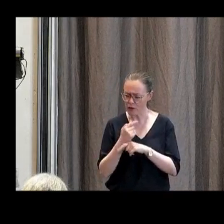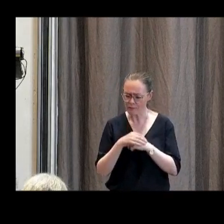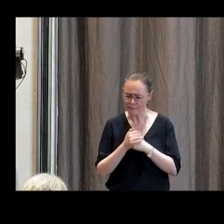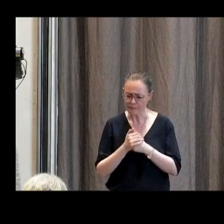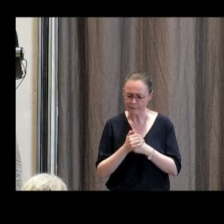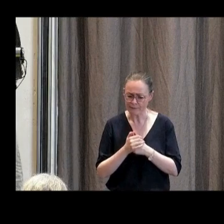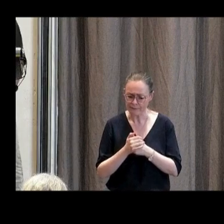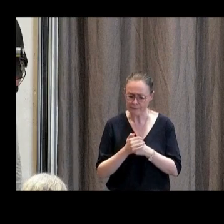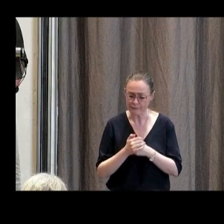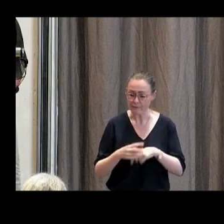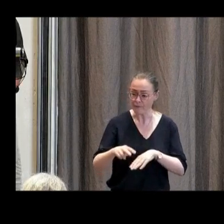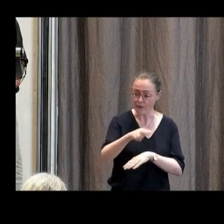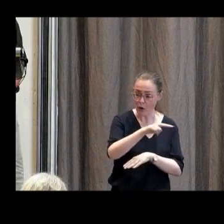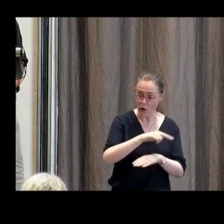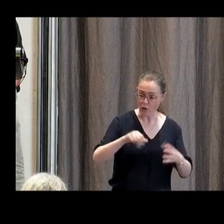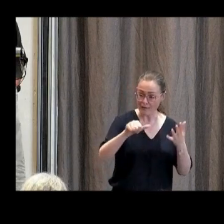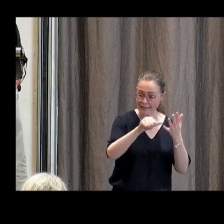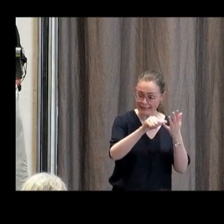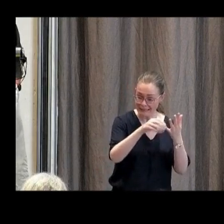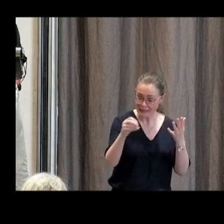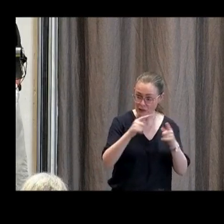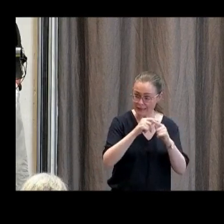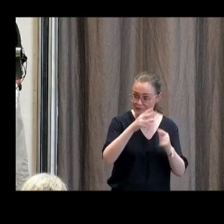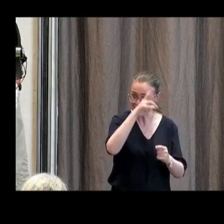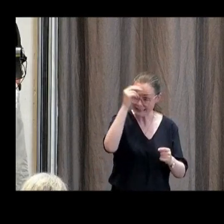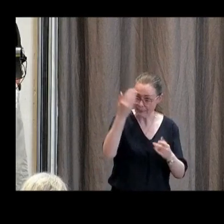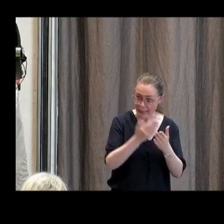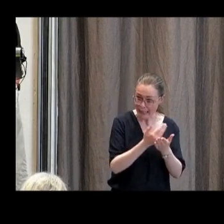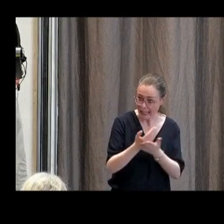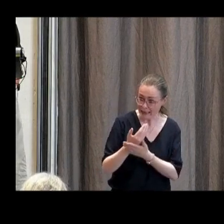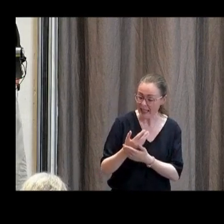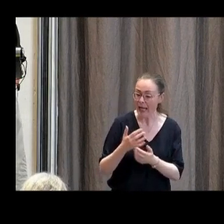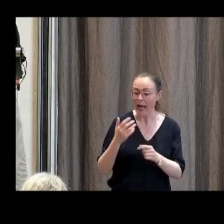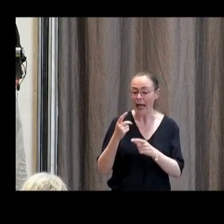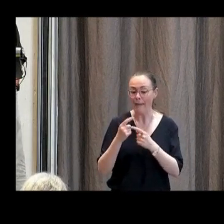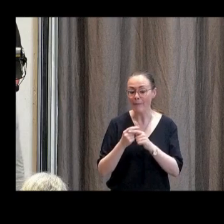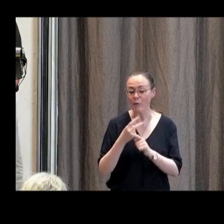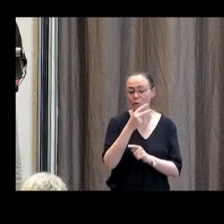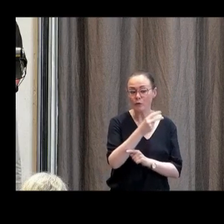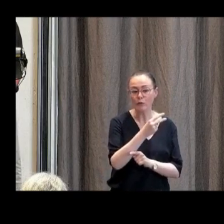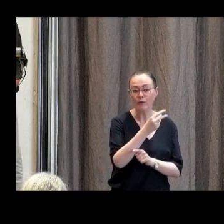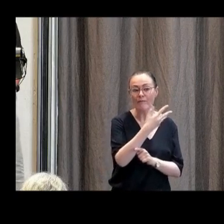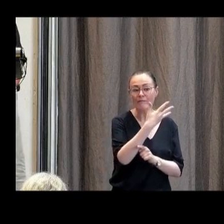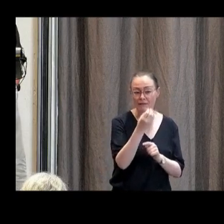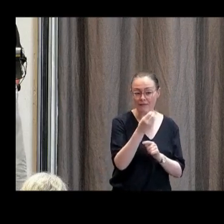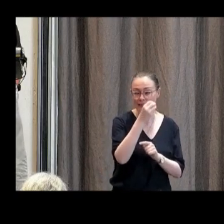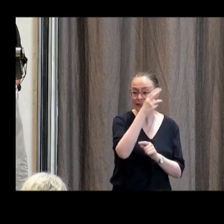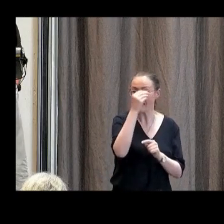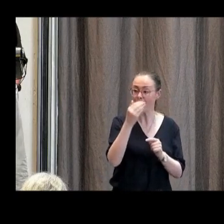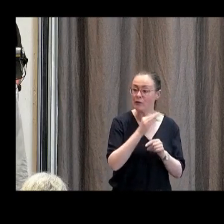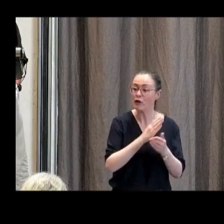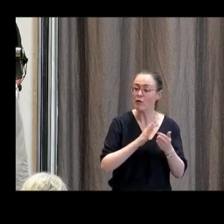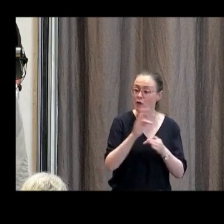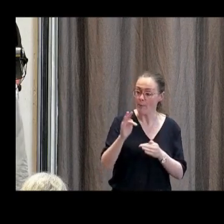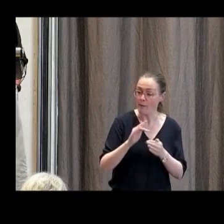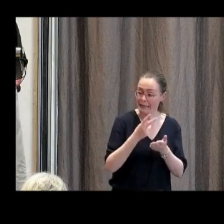said, there was over 600 samples collected. About 200 or 250 of those were during seizure.